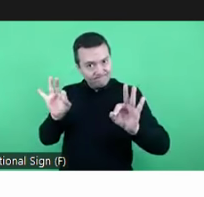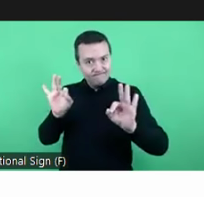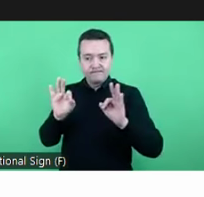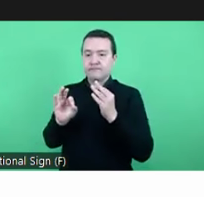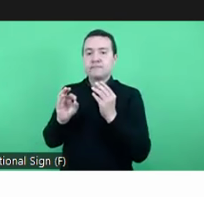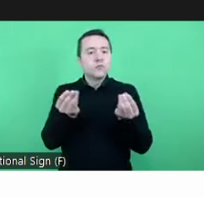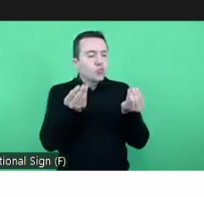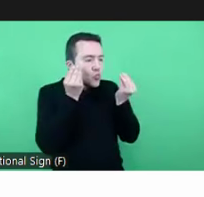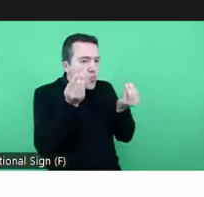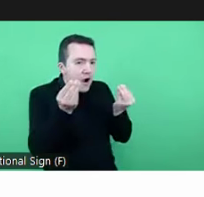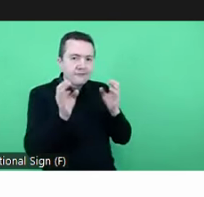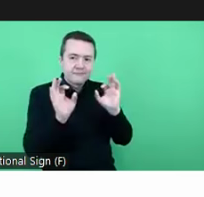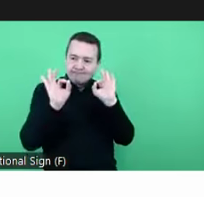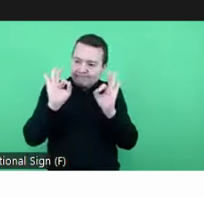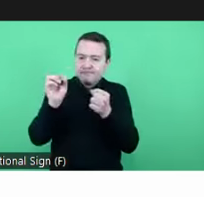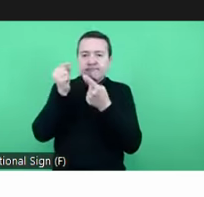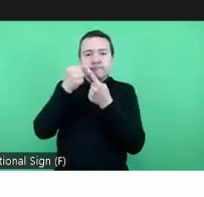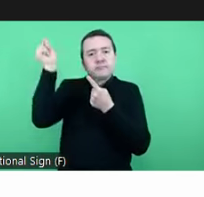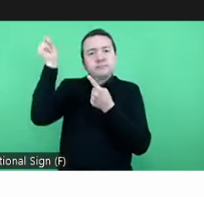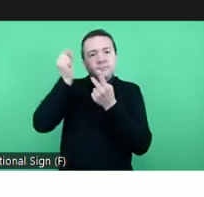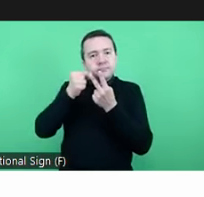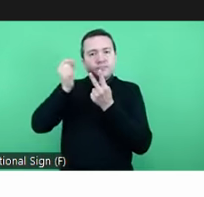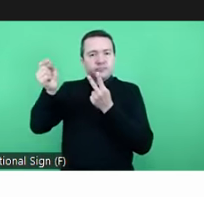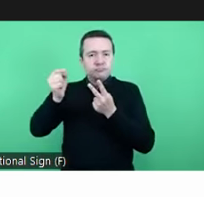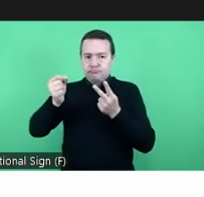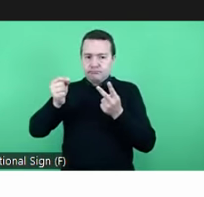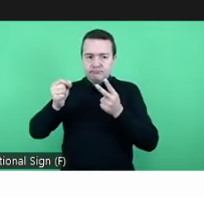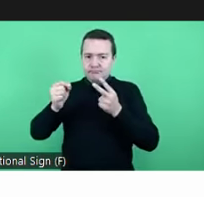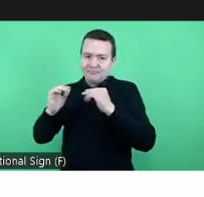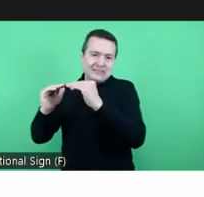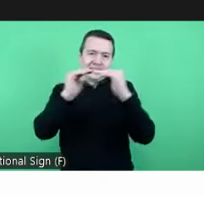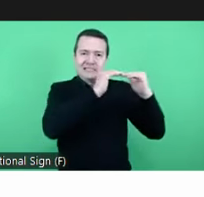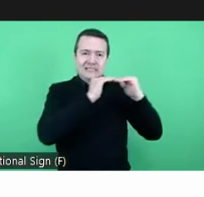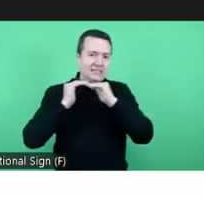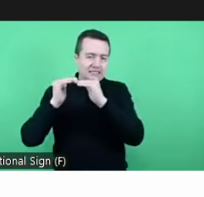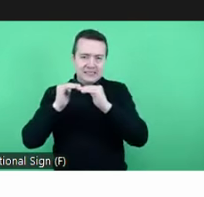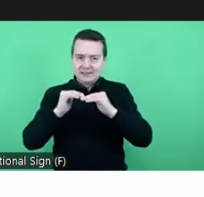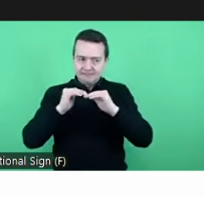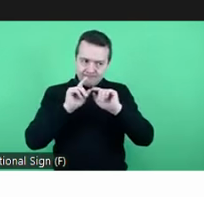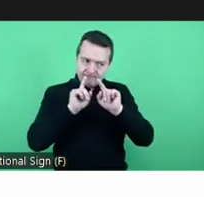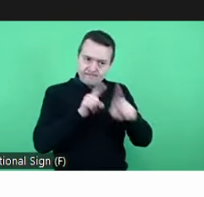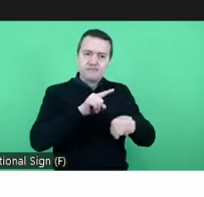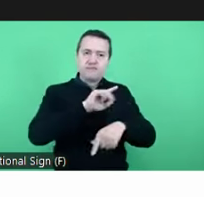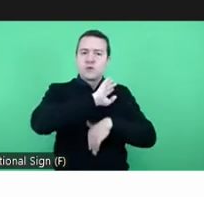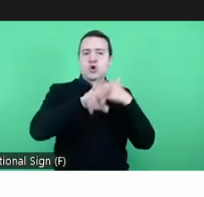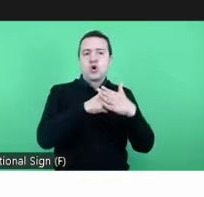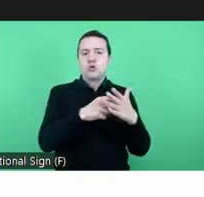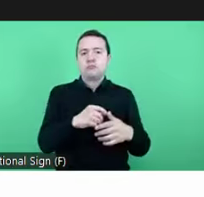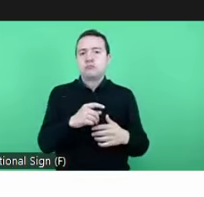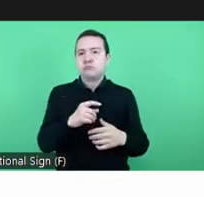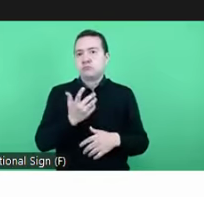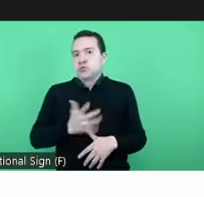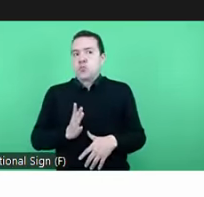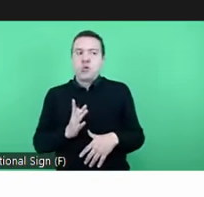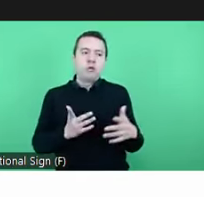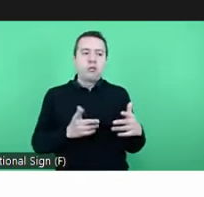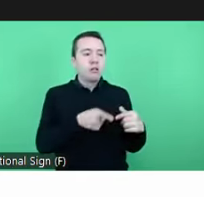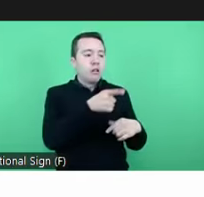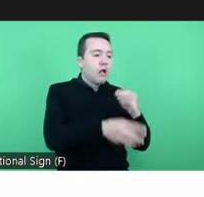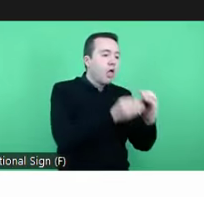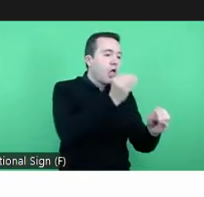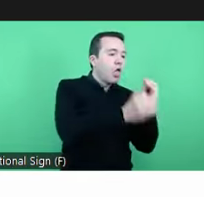of regular no coverage se in a way that transforme this en una respuesta VIP is not estructural transformed into a a structural los problemas de response to acceso. Bueno,